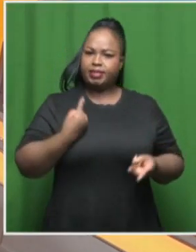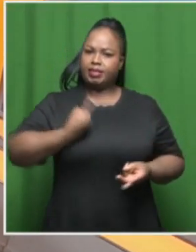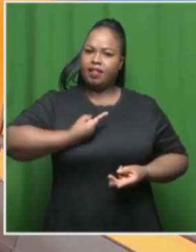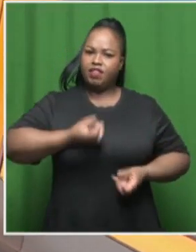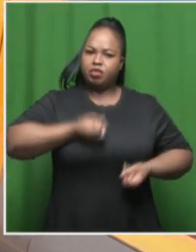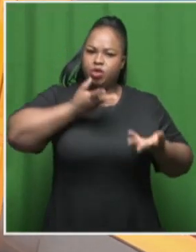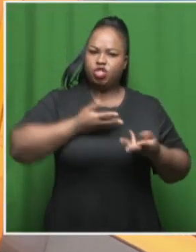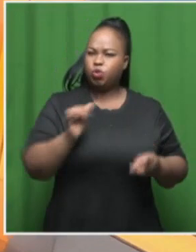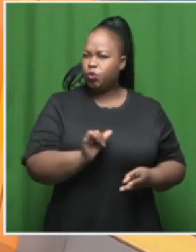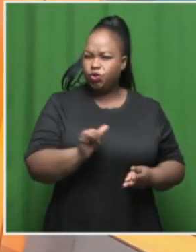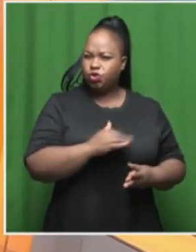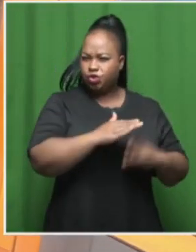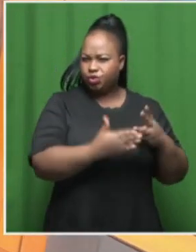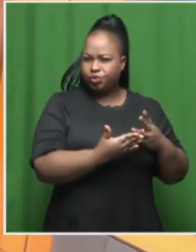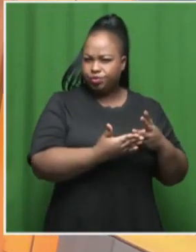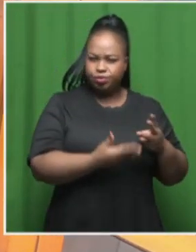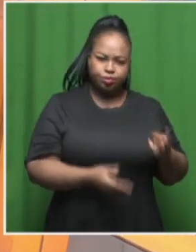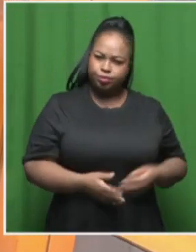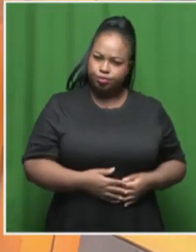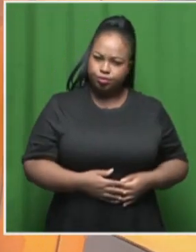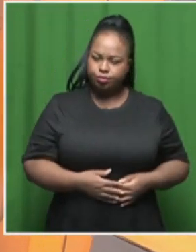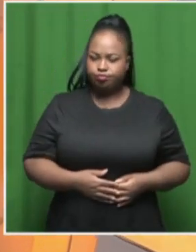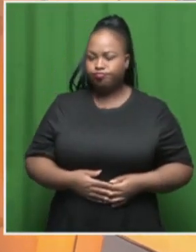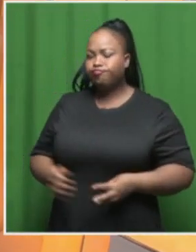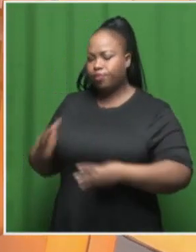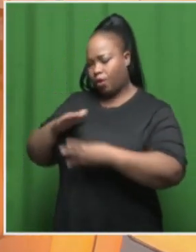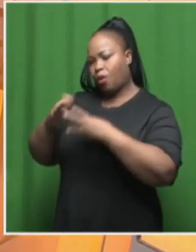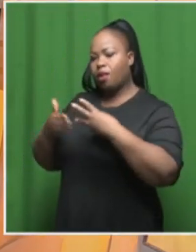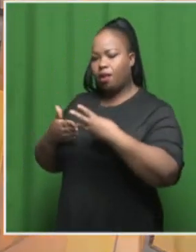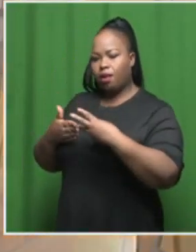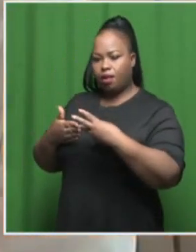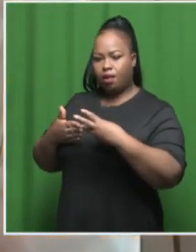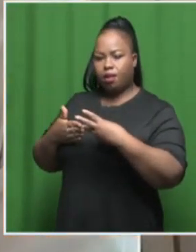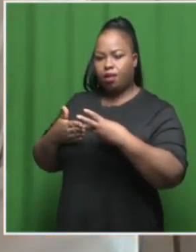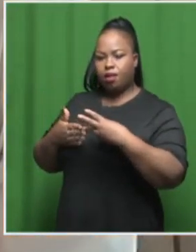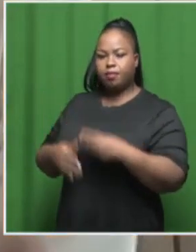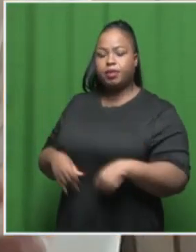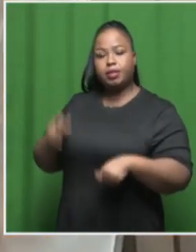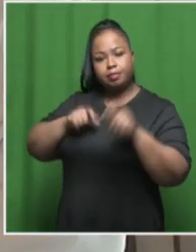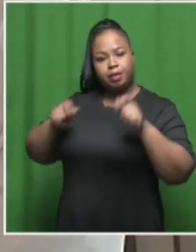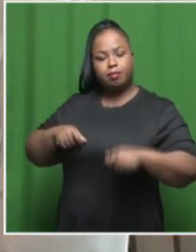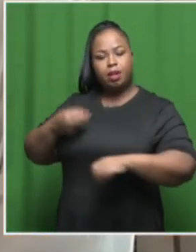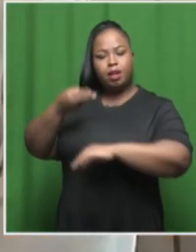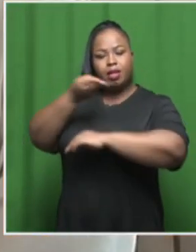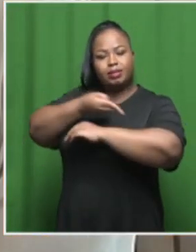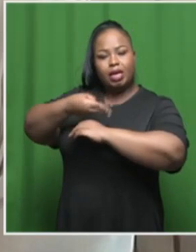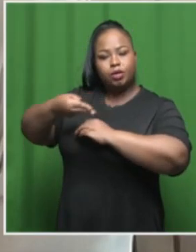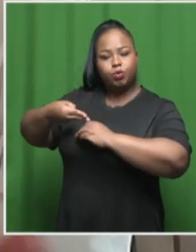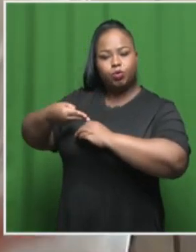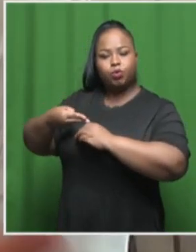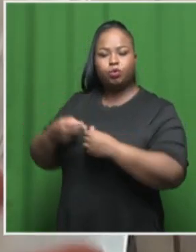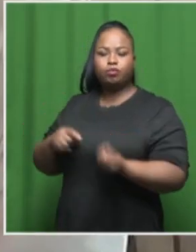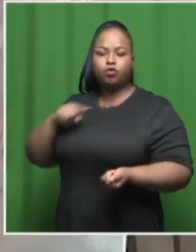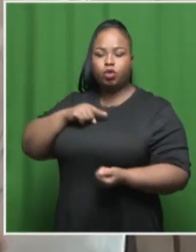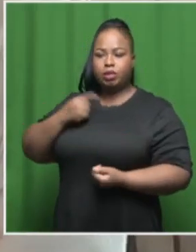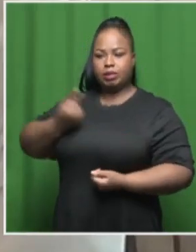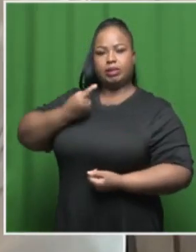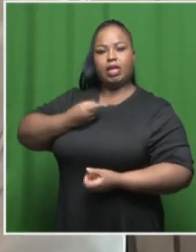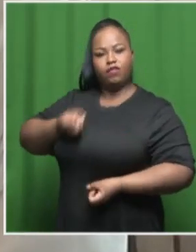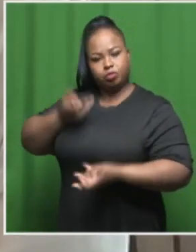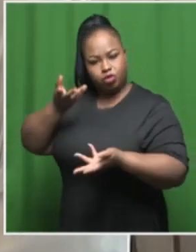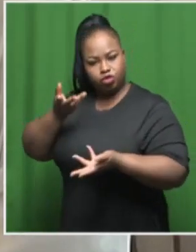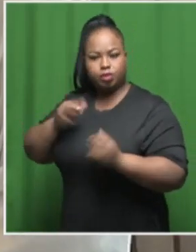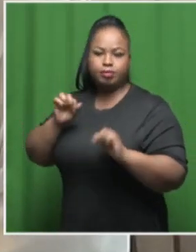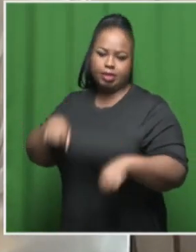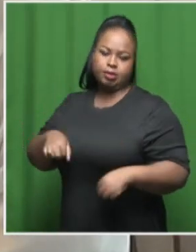self-expression? Oh, it's all of the above mentioned. People get tattooed for self-expression,